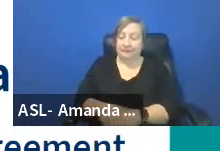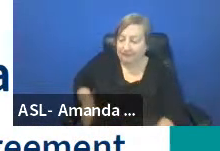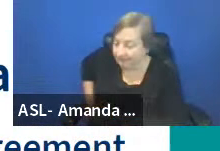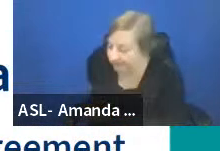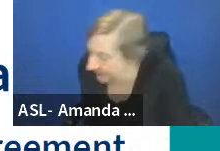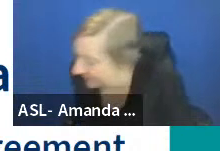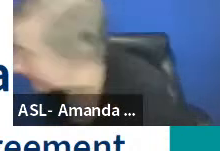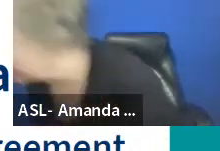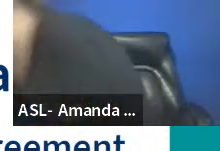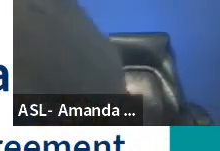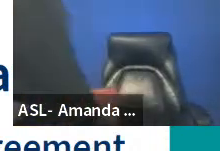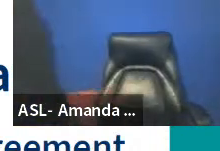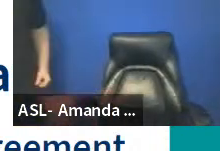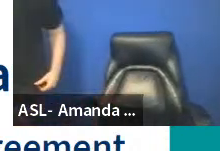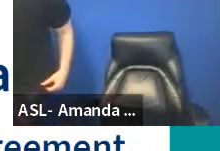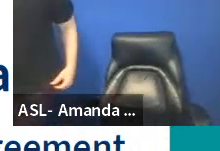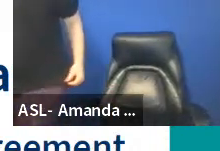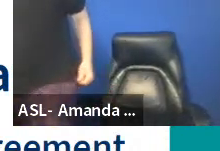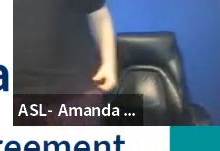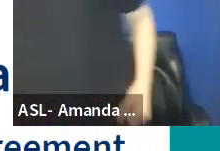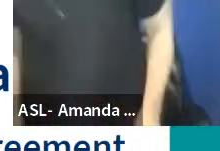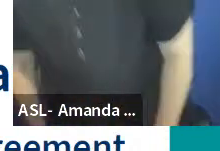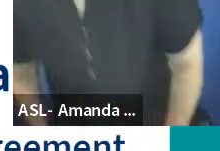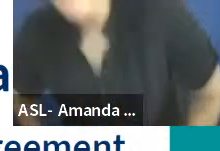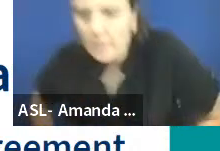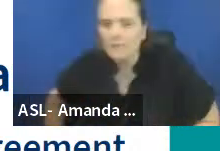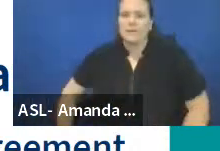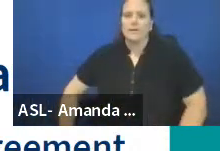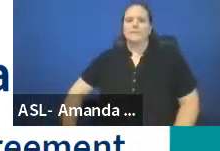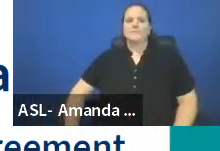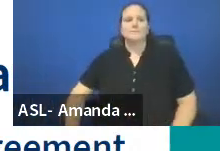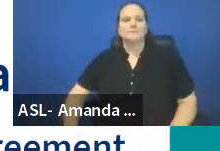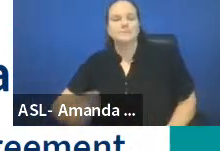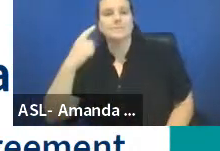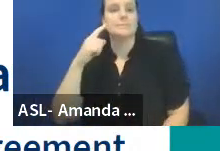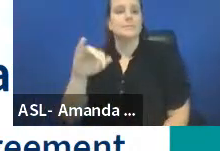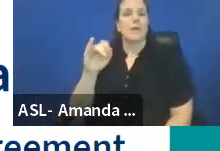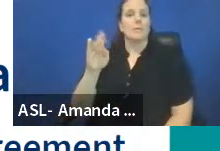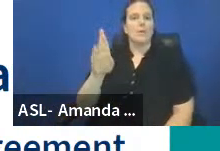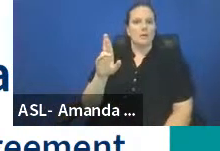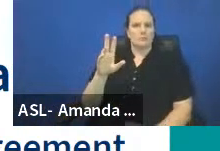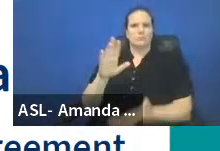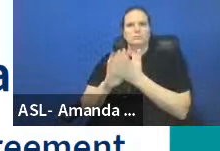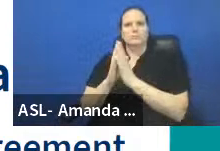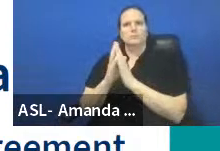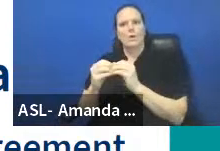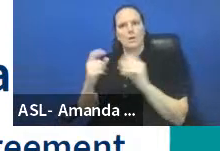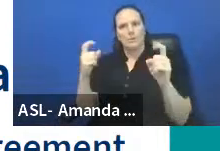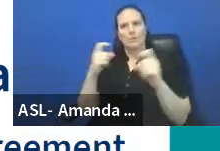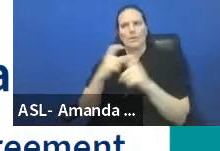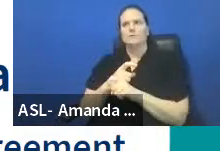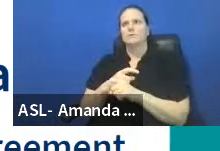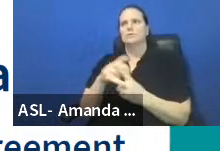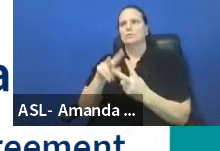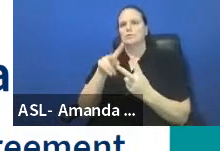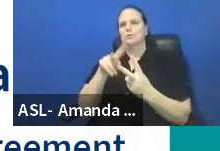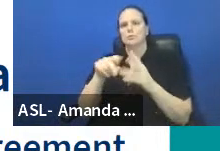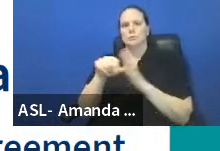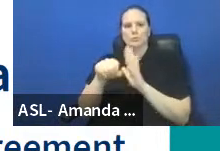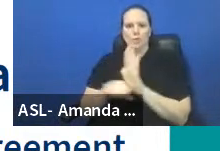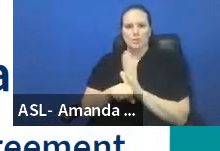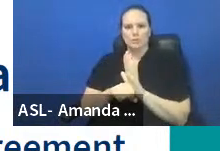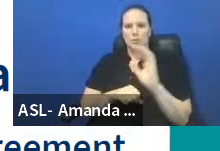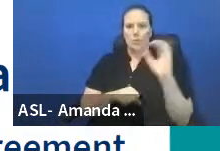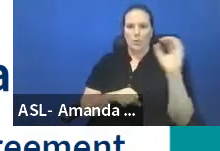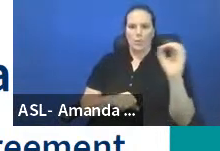So for IBR, as is always the case, it gets a lot more complicated when it comes to two states. So we have the